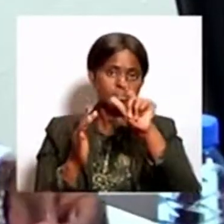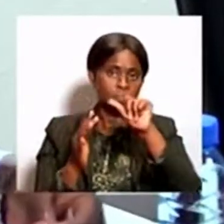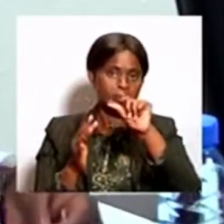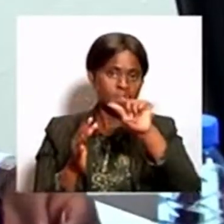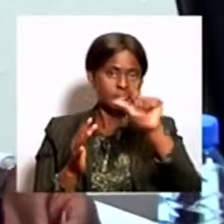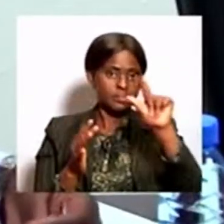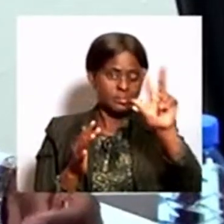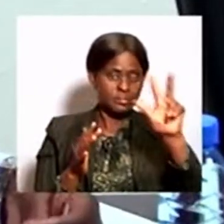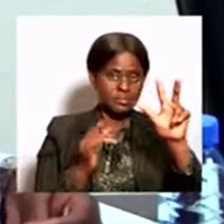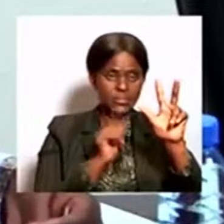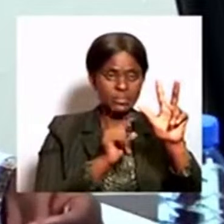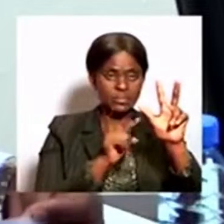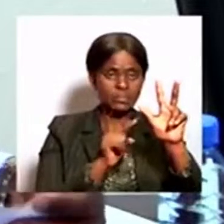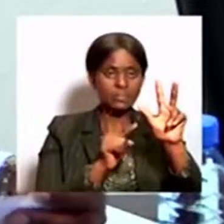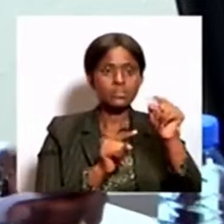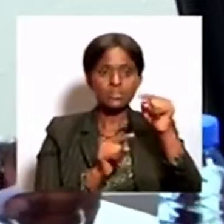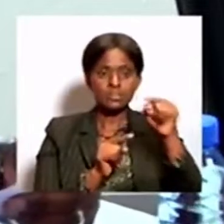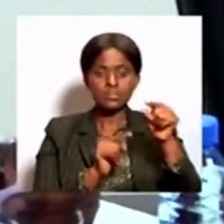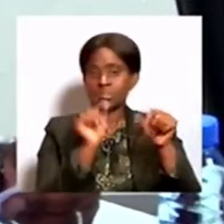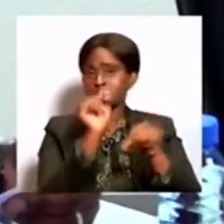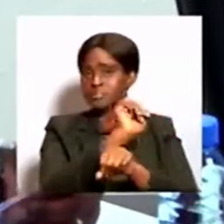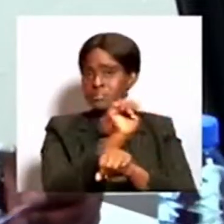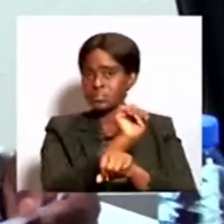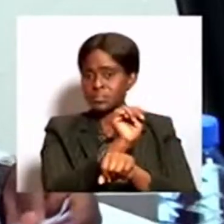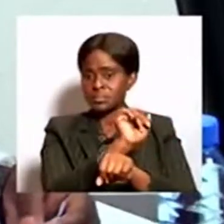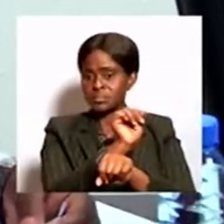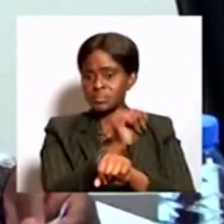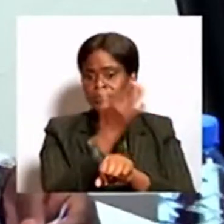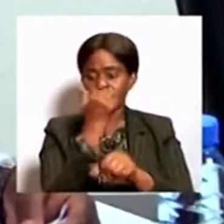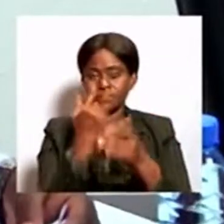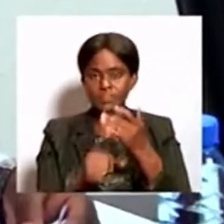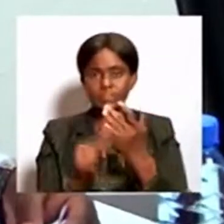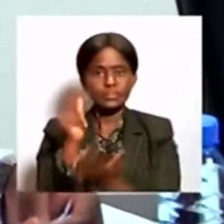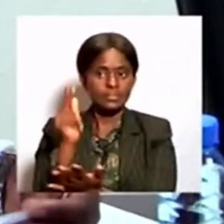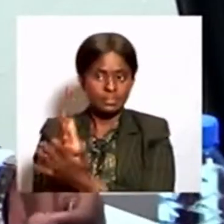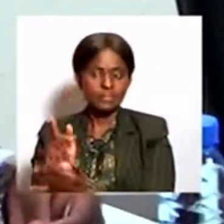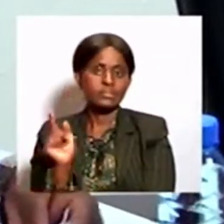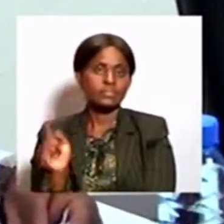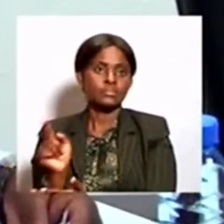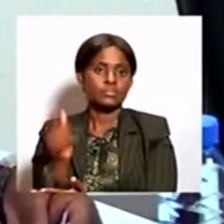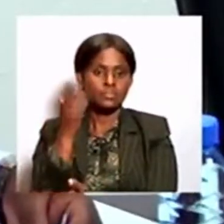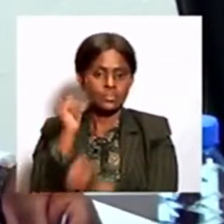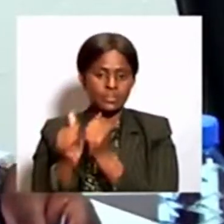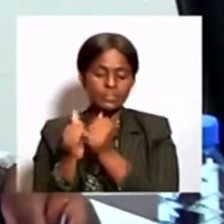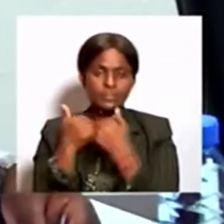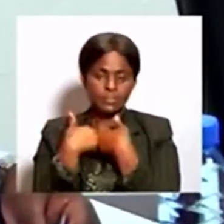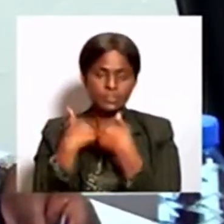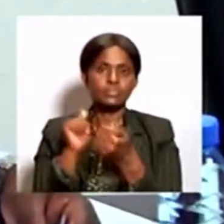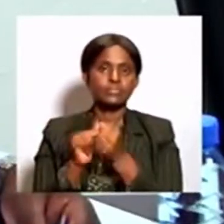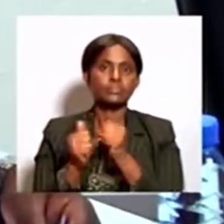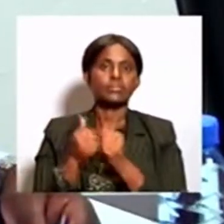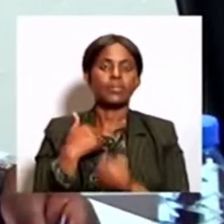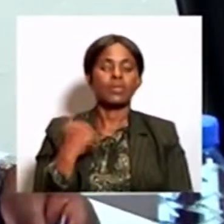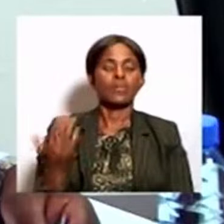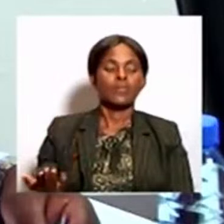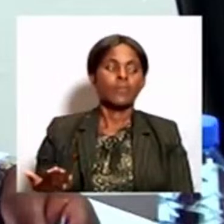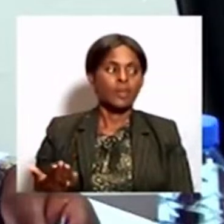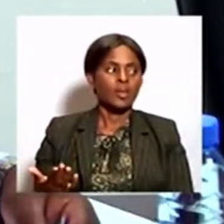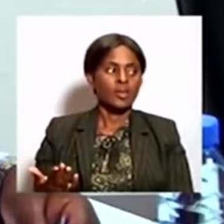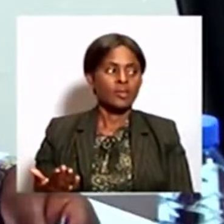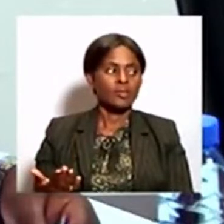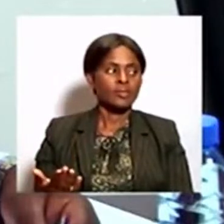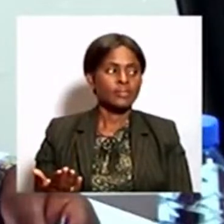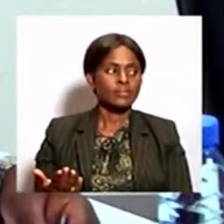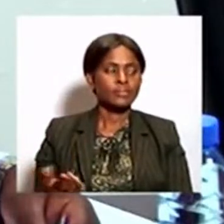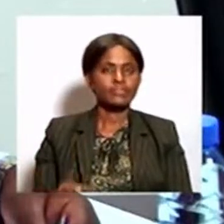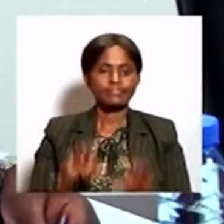2023 that the said vehicle should be parked because it had some issues. And you